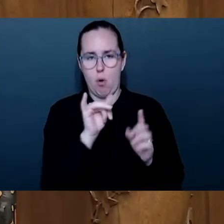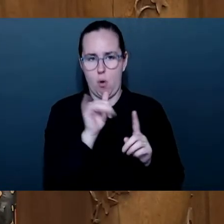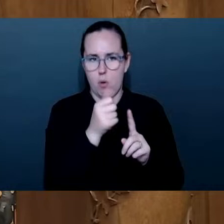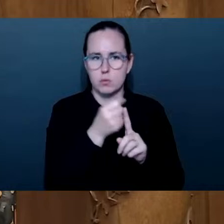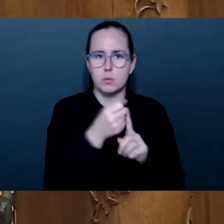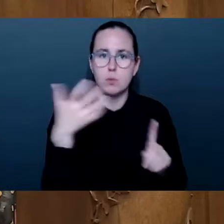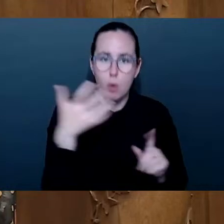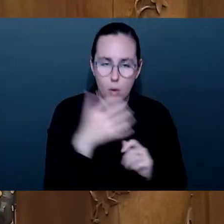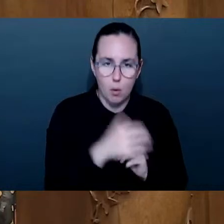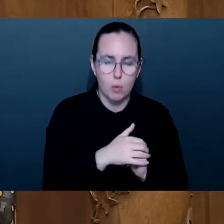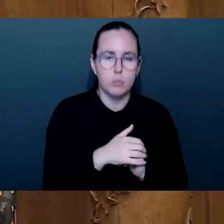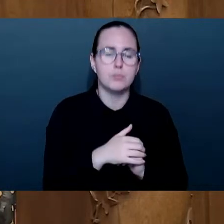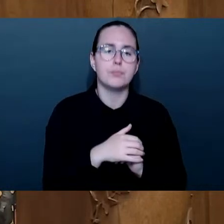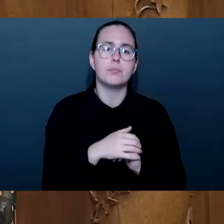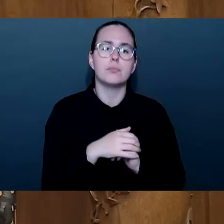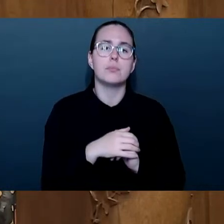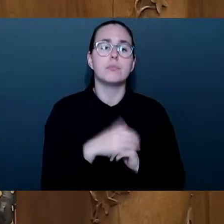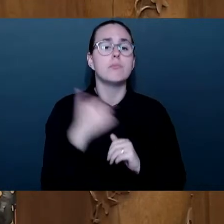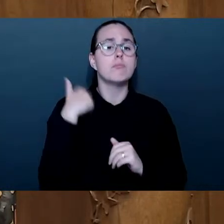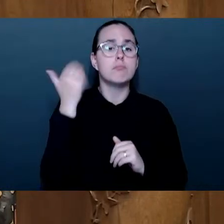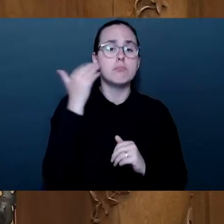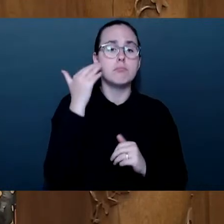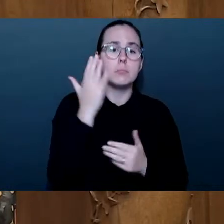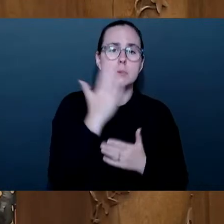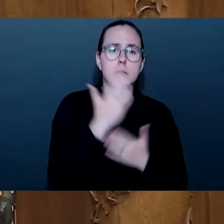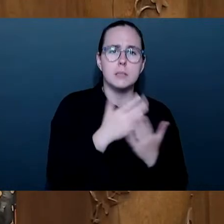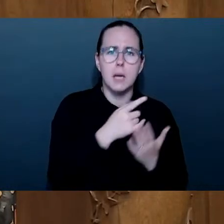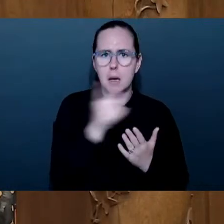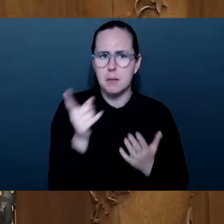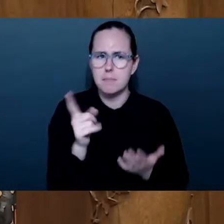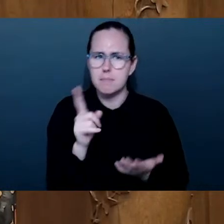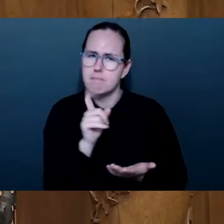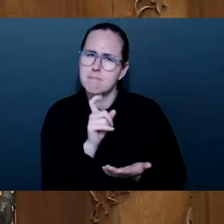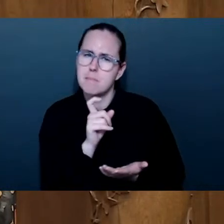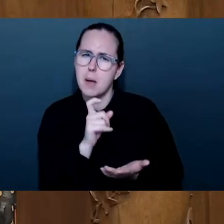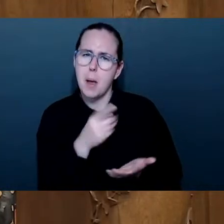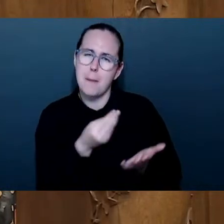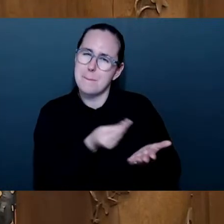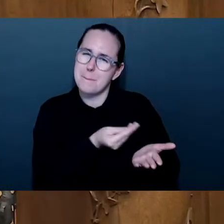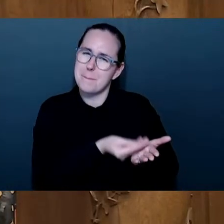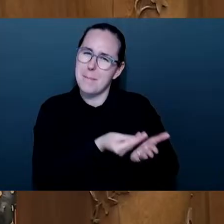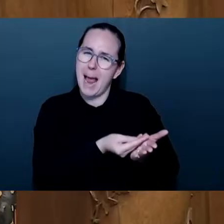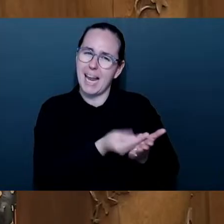bill, which would be out of order in the hands of a private member